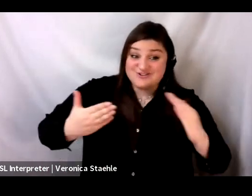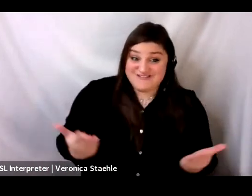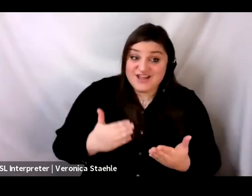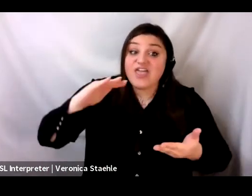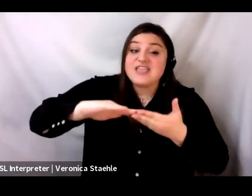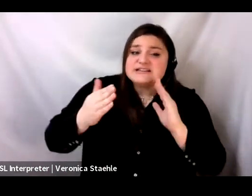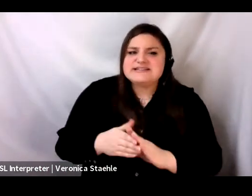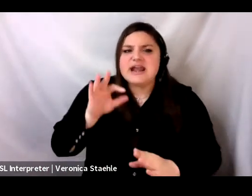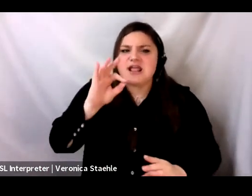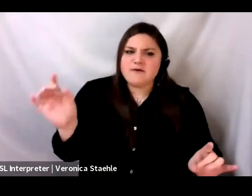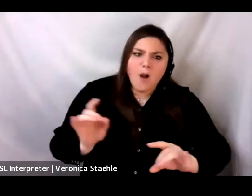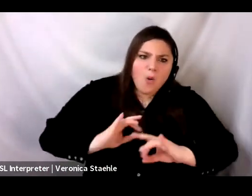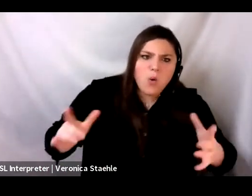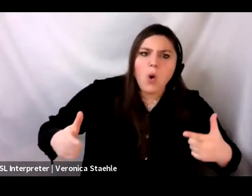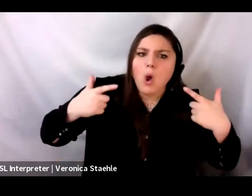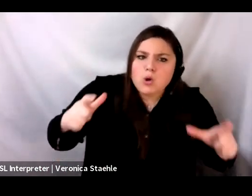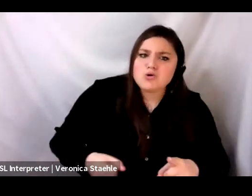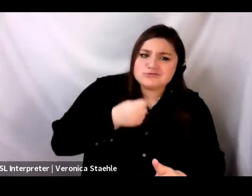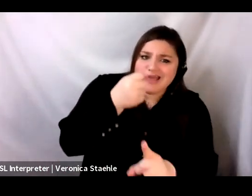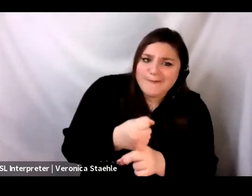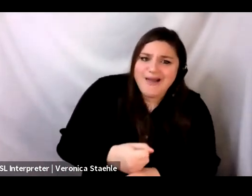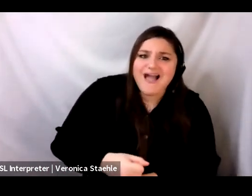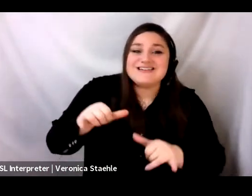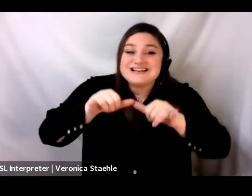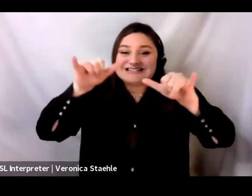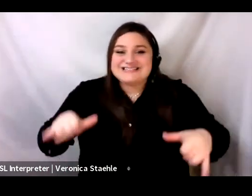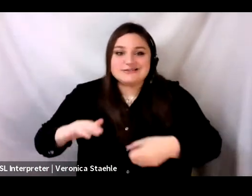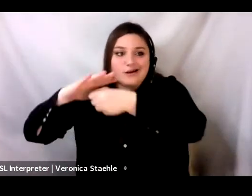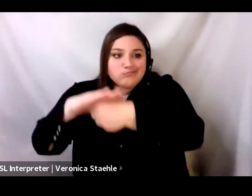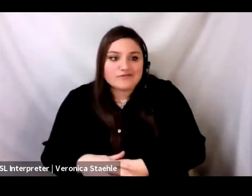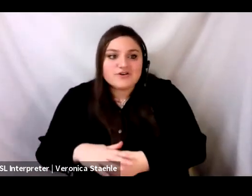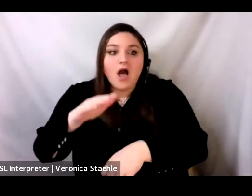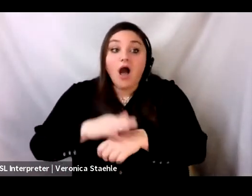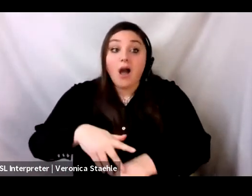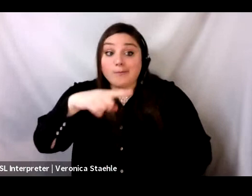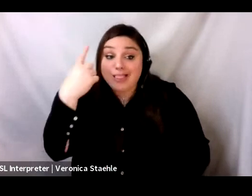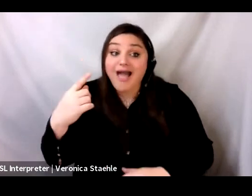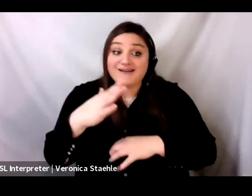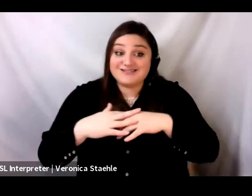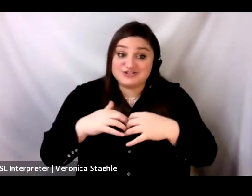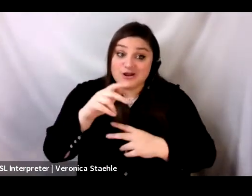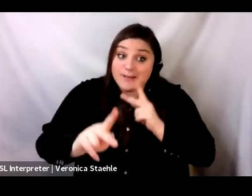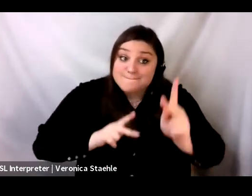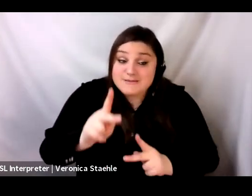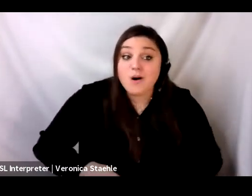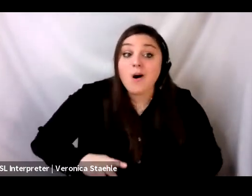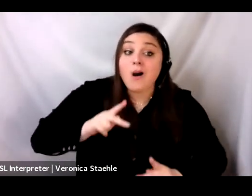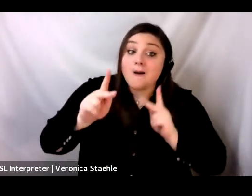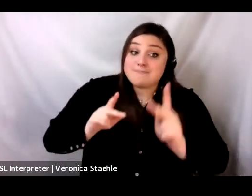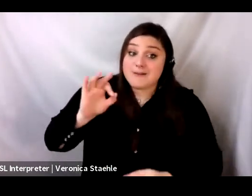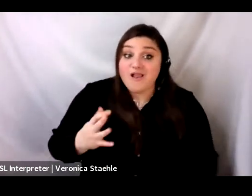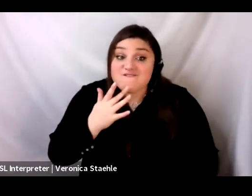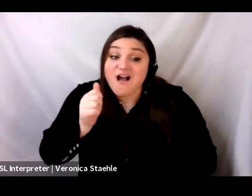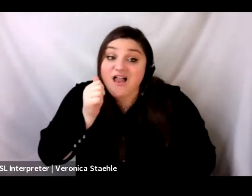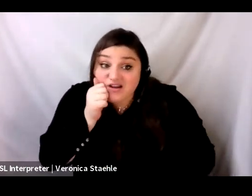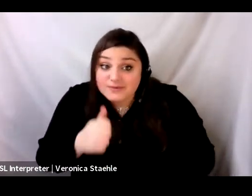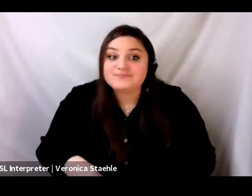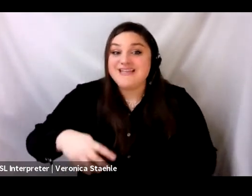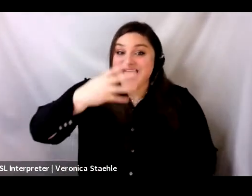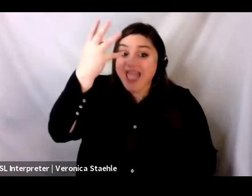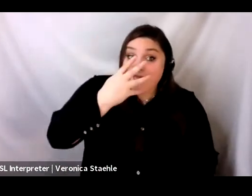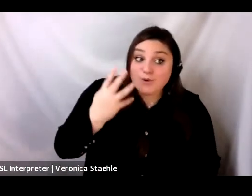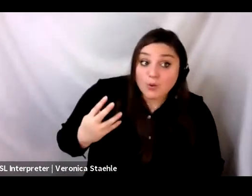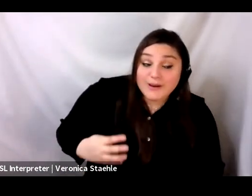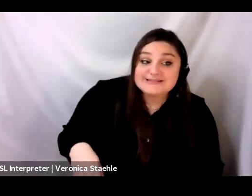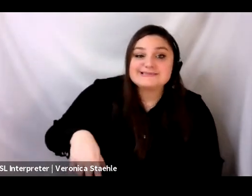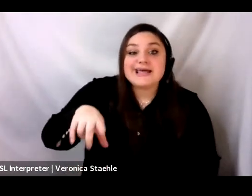people, peoples of color, immigrants, disabled and immunosuppressed people, LGBTQ plus people, and people living